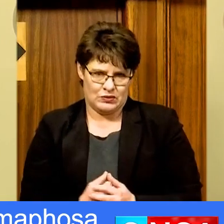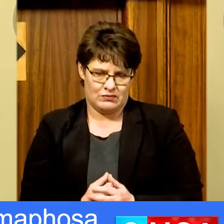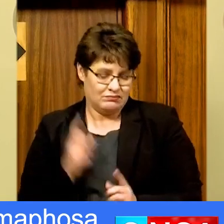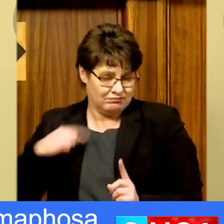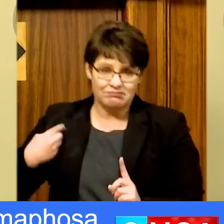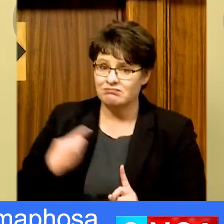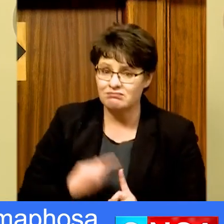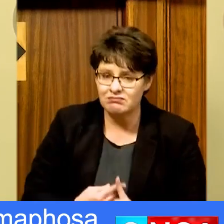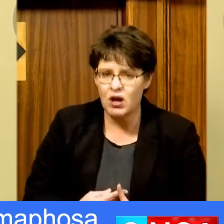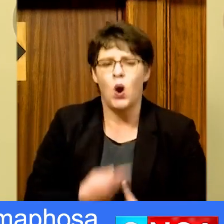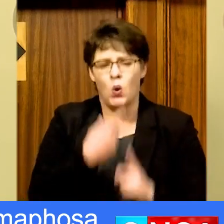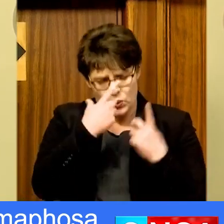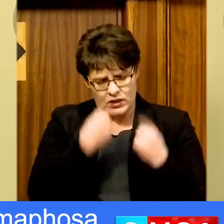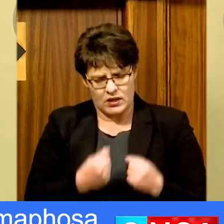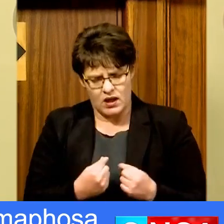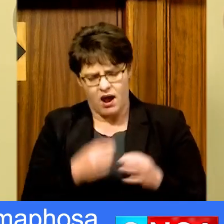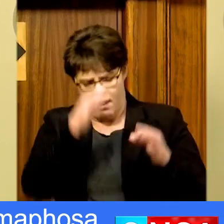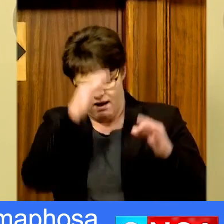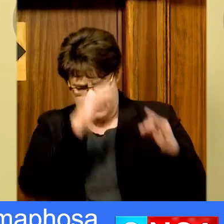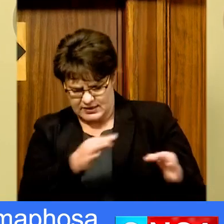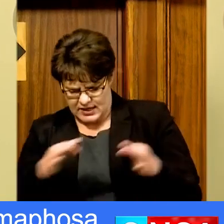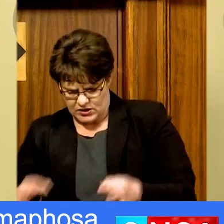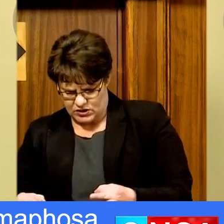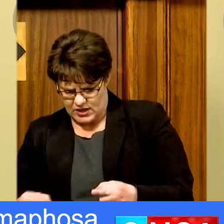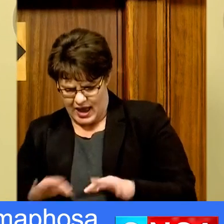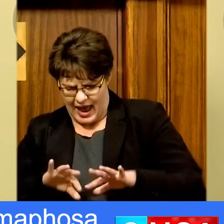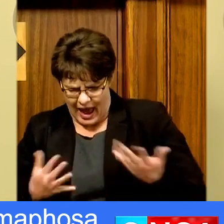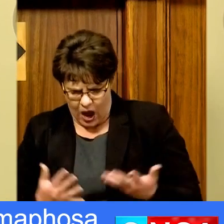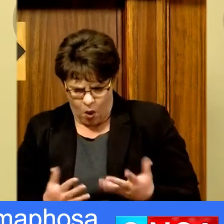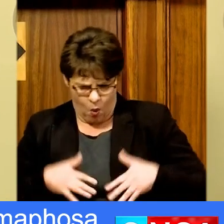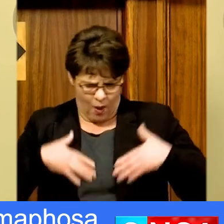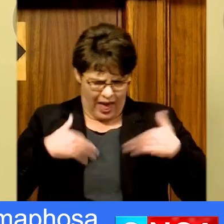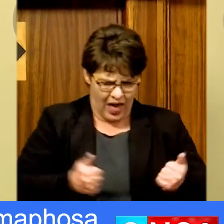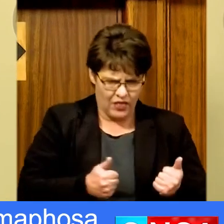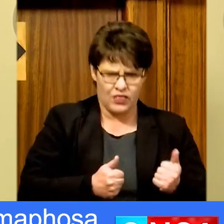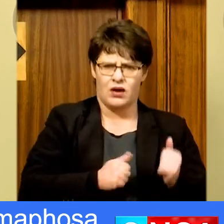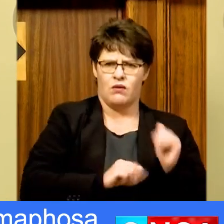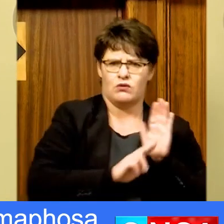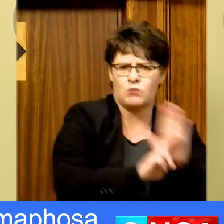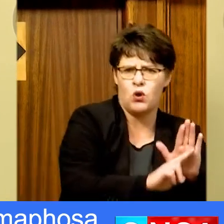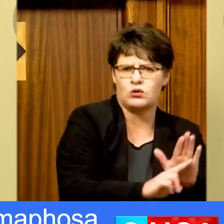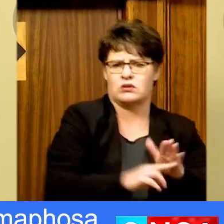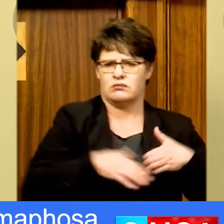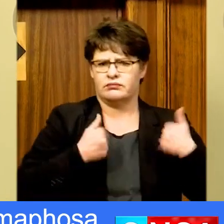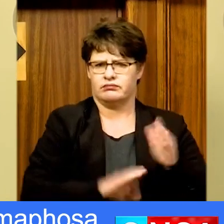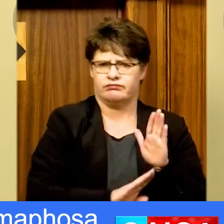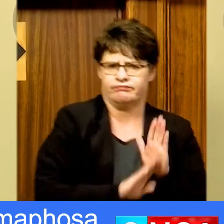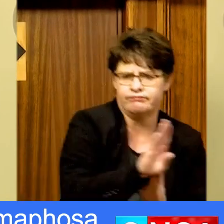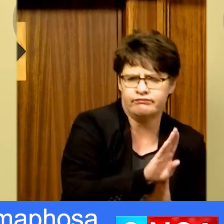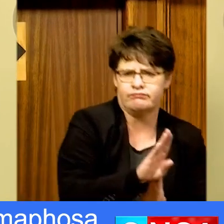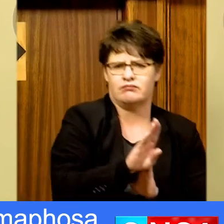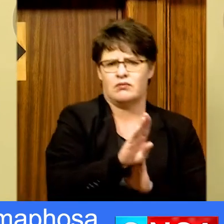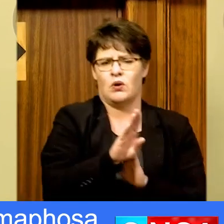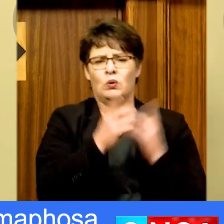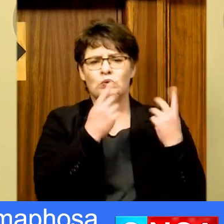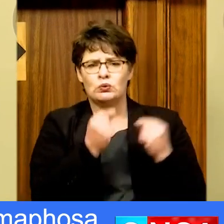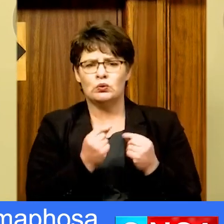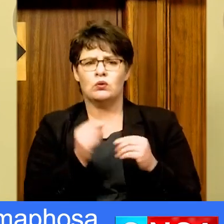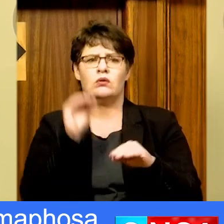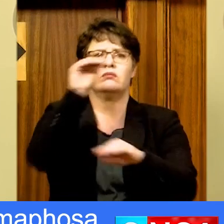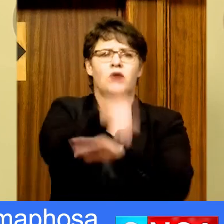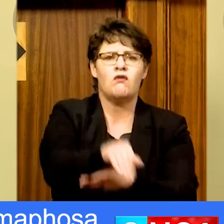have taken important measures to strengthen our health response. We have conducted more than 2